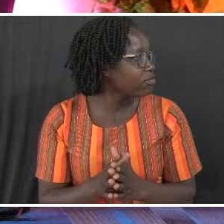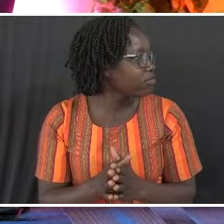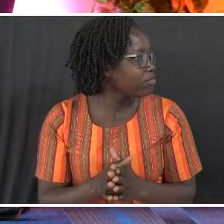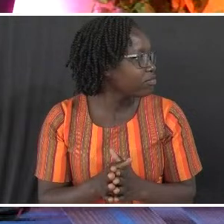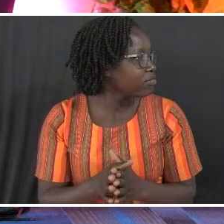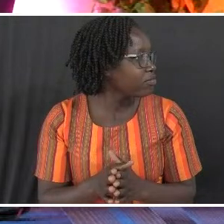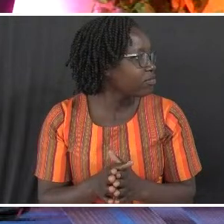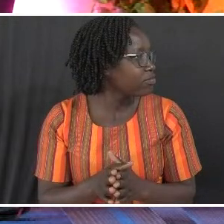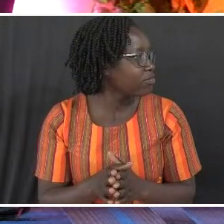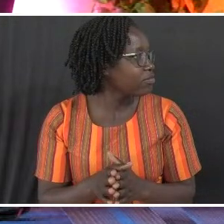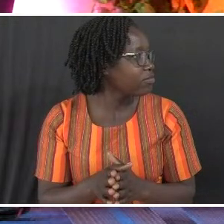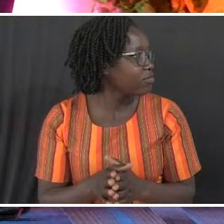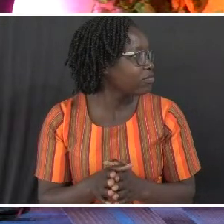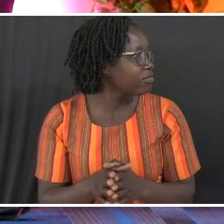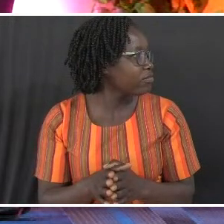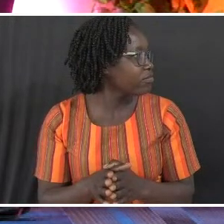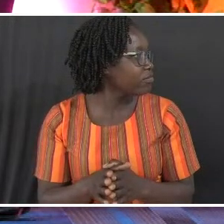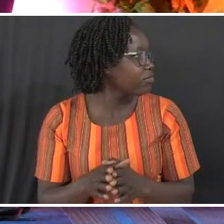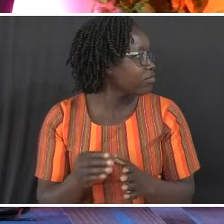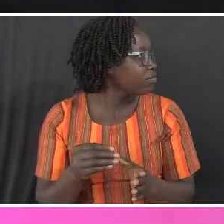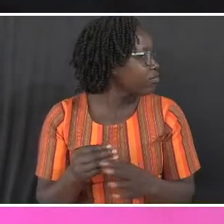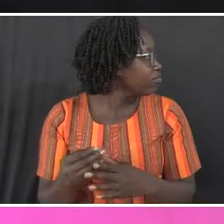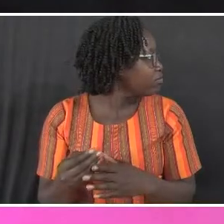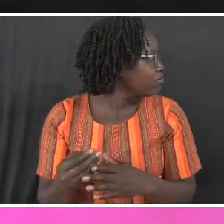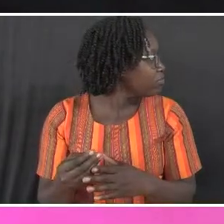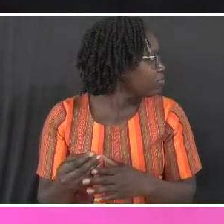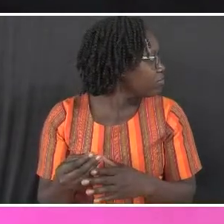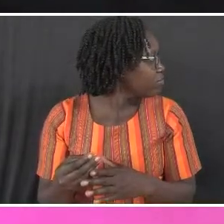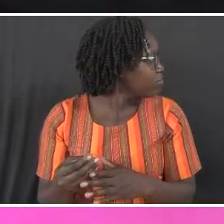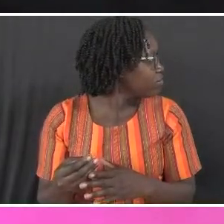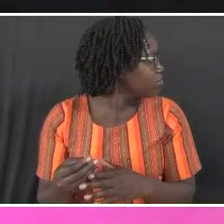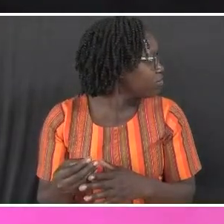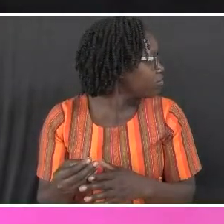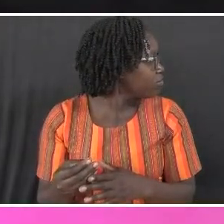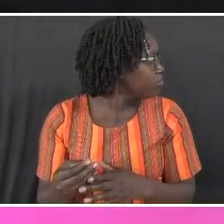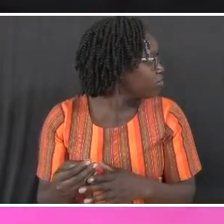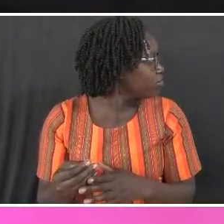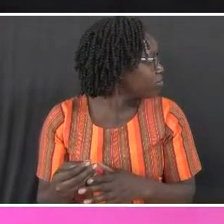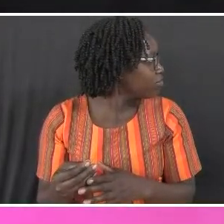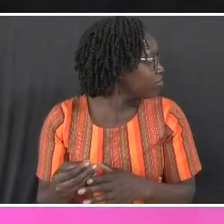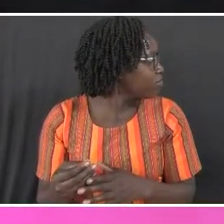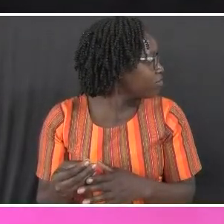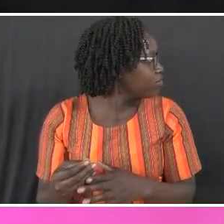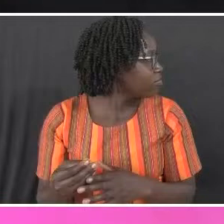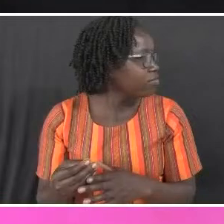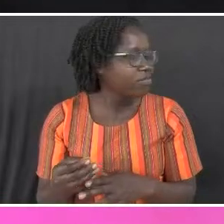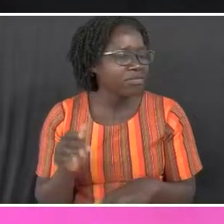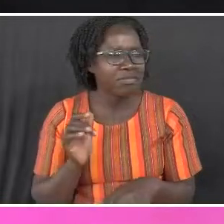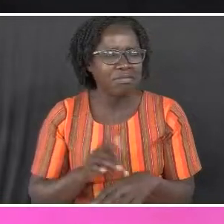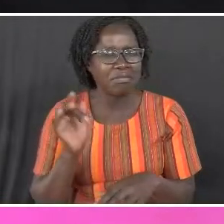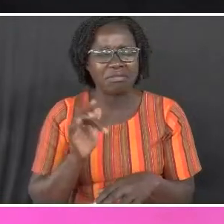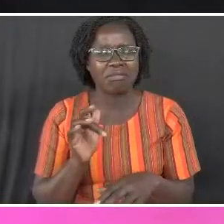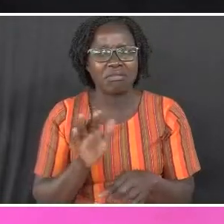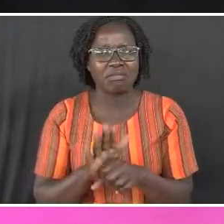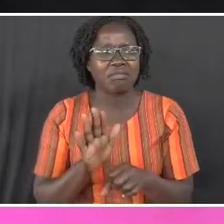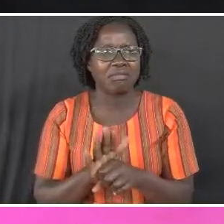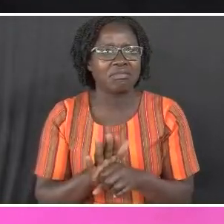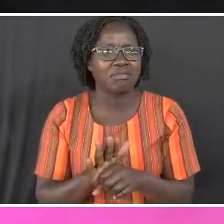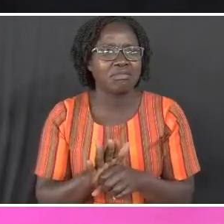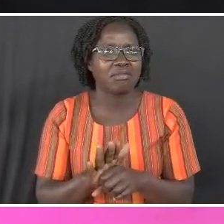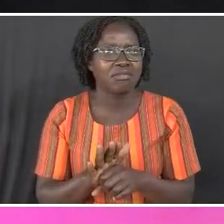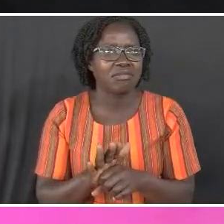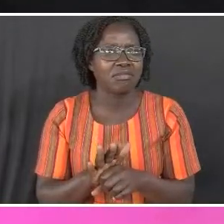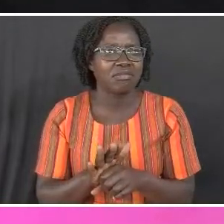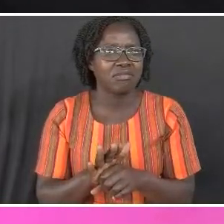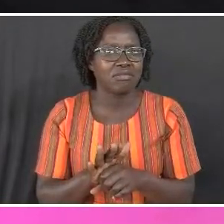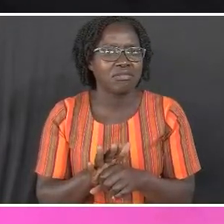call gum recession, and with time, you'll start experiencing the teeth sensitivity because, again, your gums have